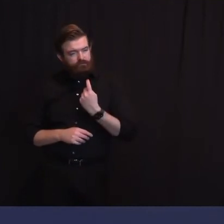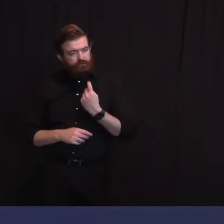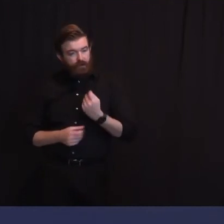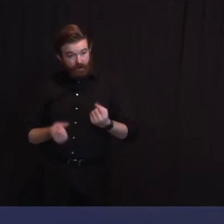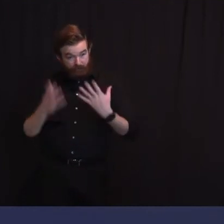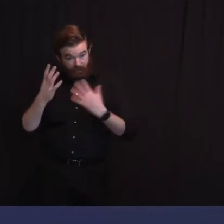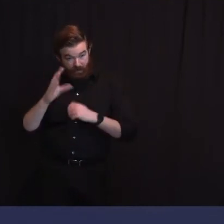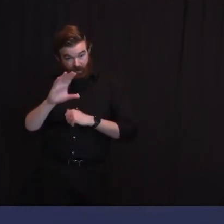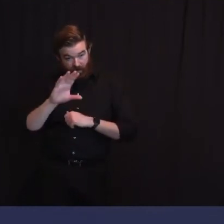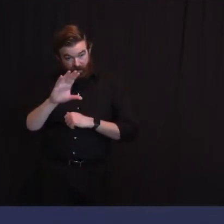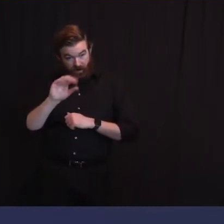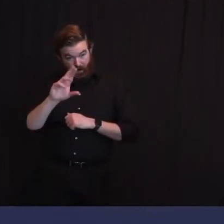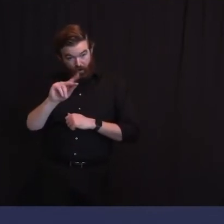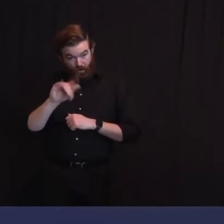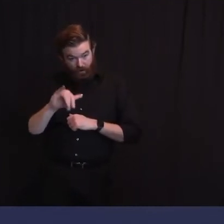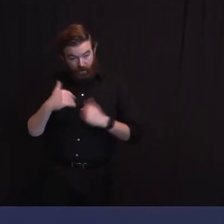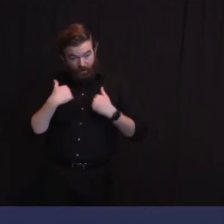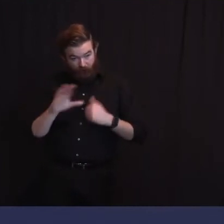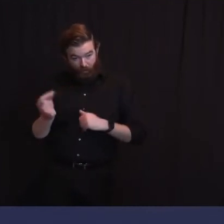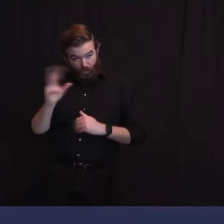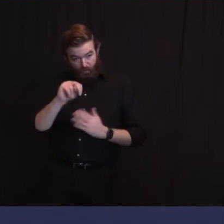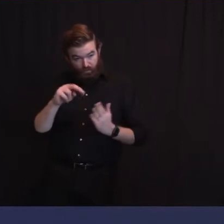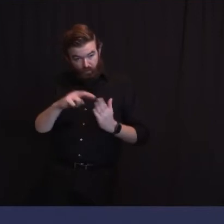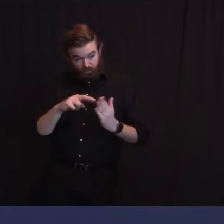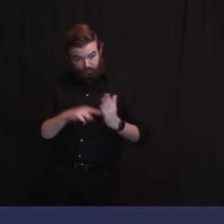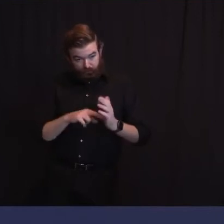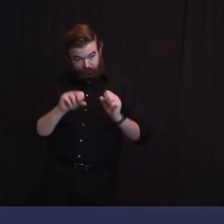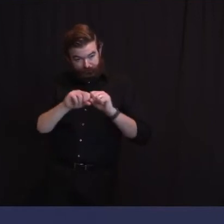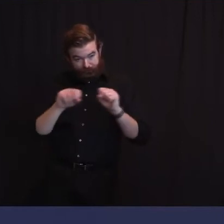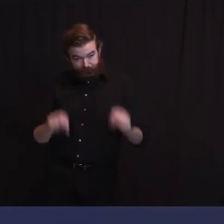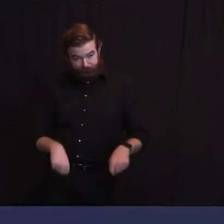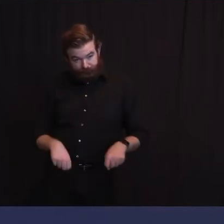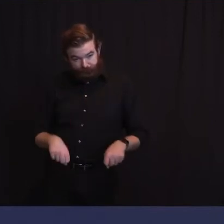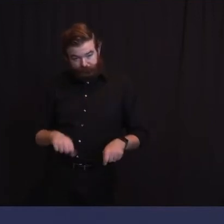I don't know that. Do you know? I can get that for you. We'll get that for you.